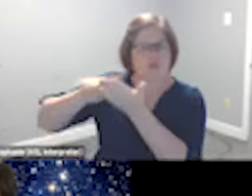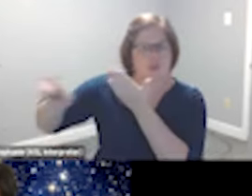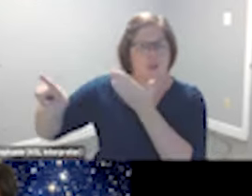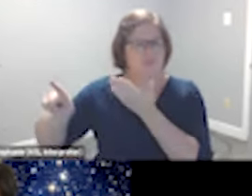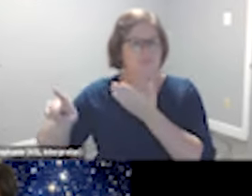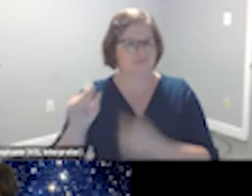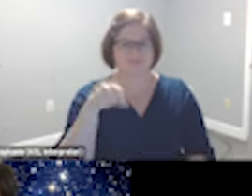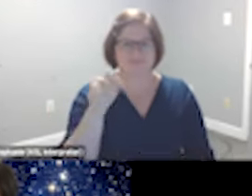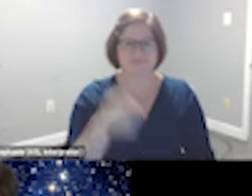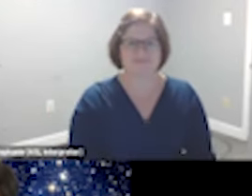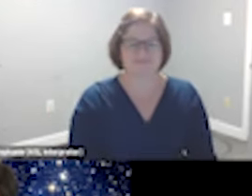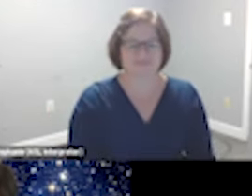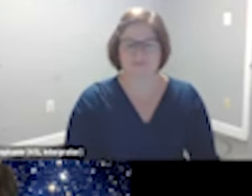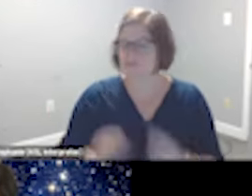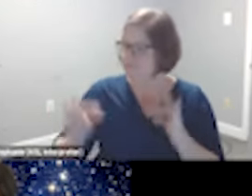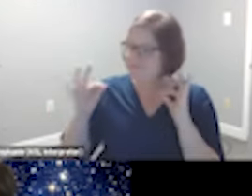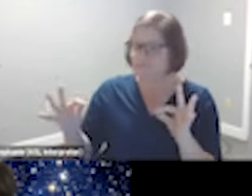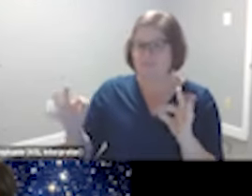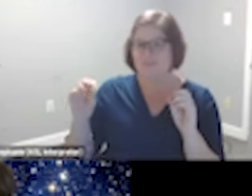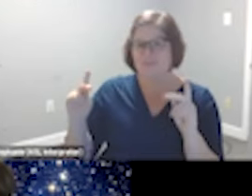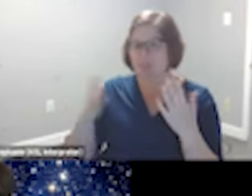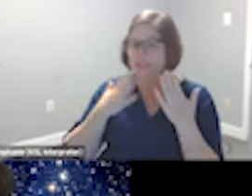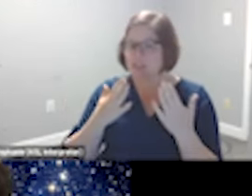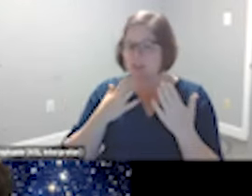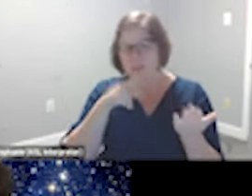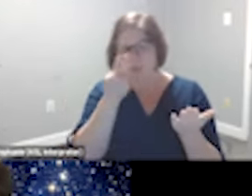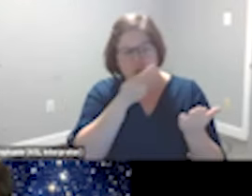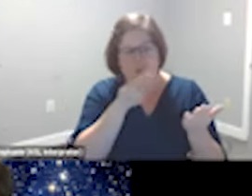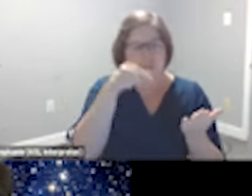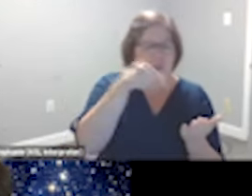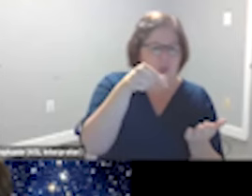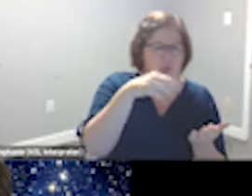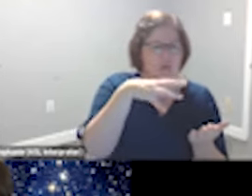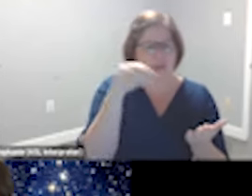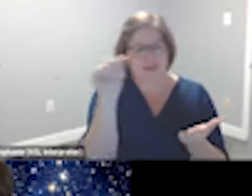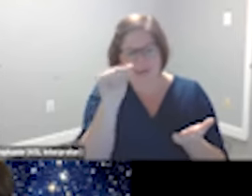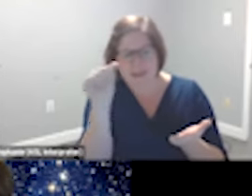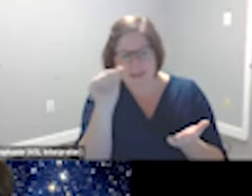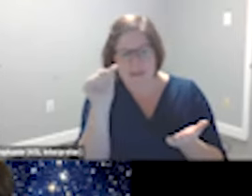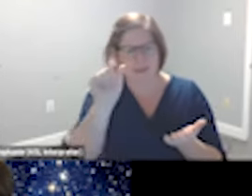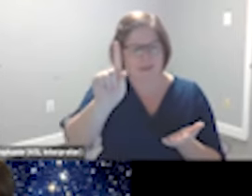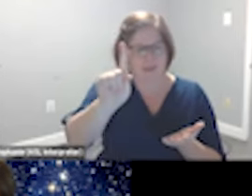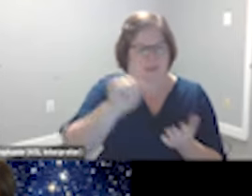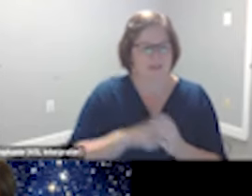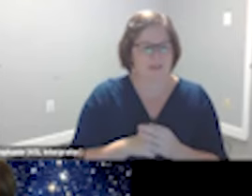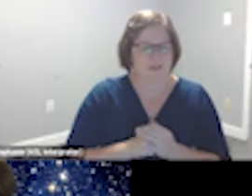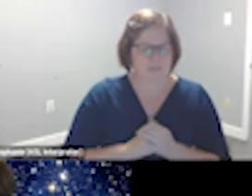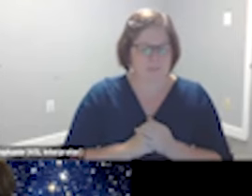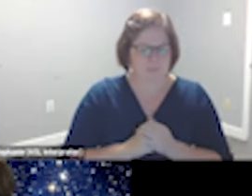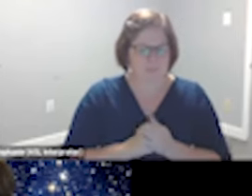those with you as well. Great, thank you. And I'm just looking through the Q&A here. Give me one moment here.